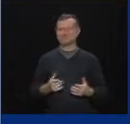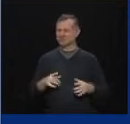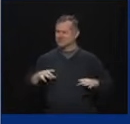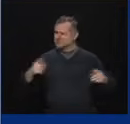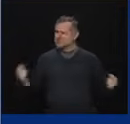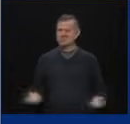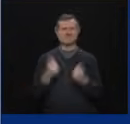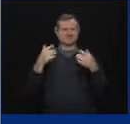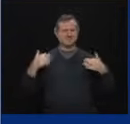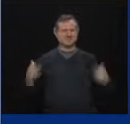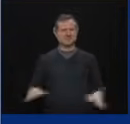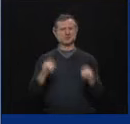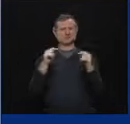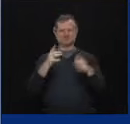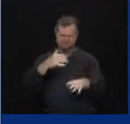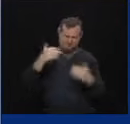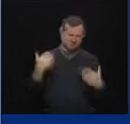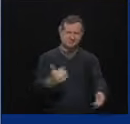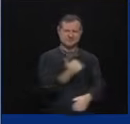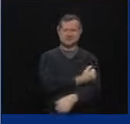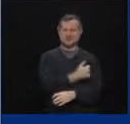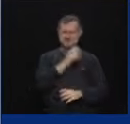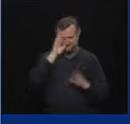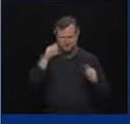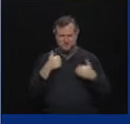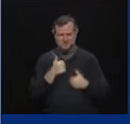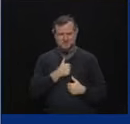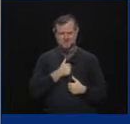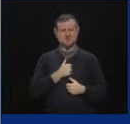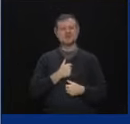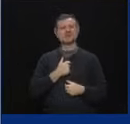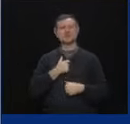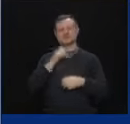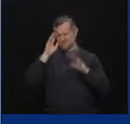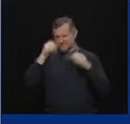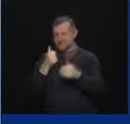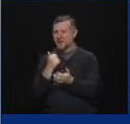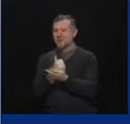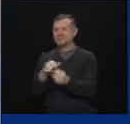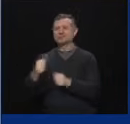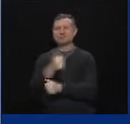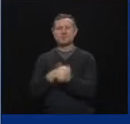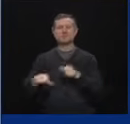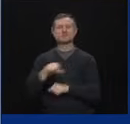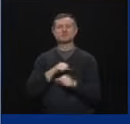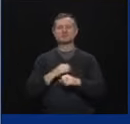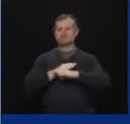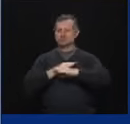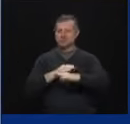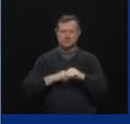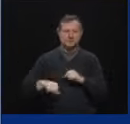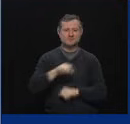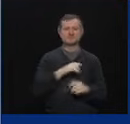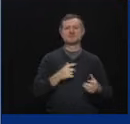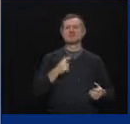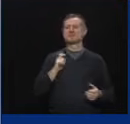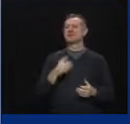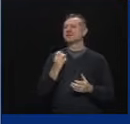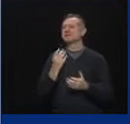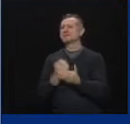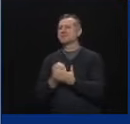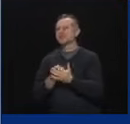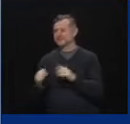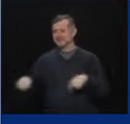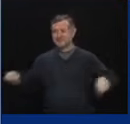get vaccinated, they protect themselves, and they protect each other, and we can start bringing back this economy. It has been too long,